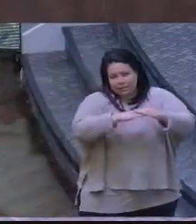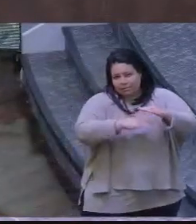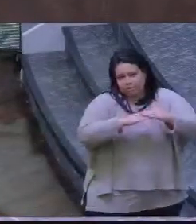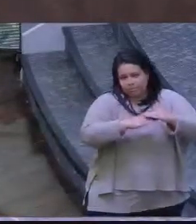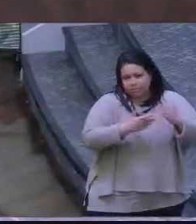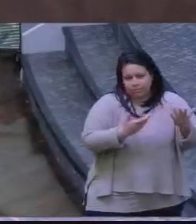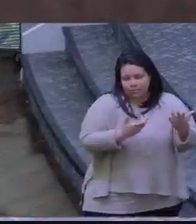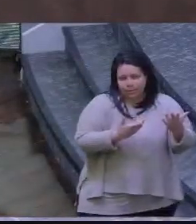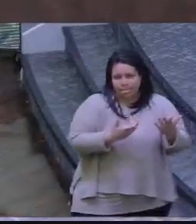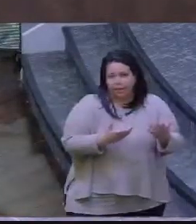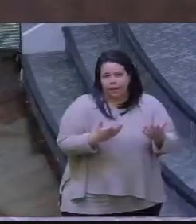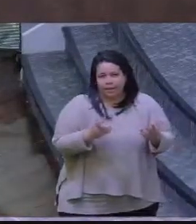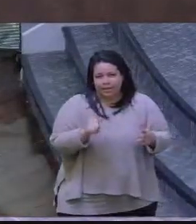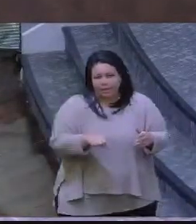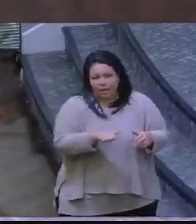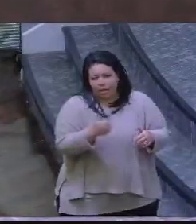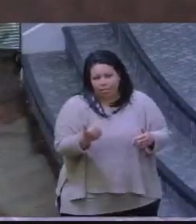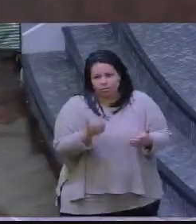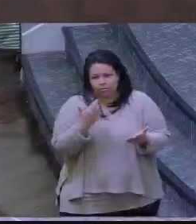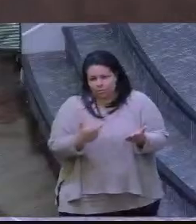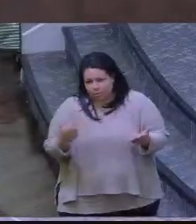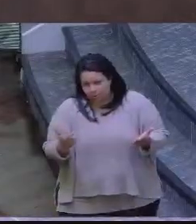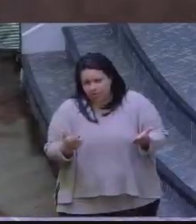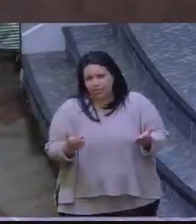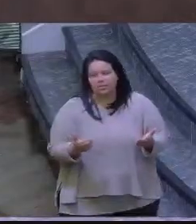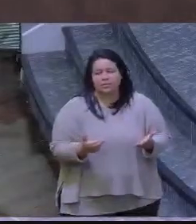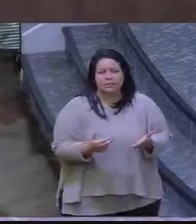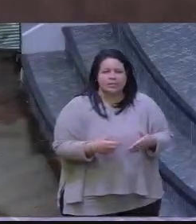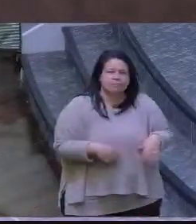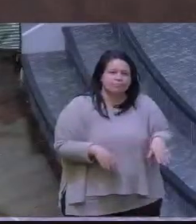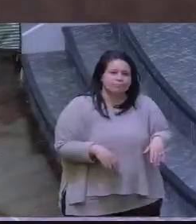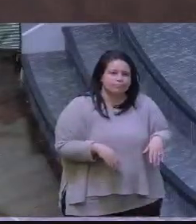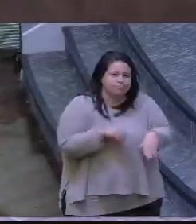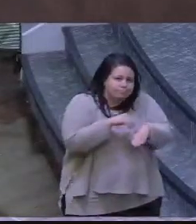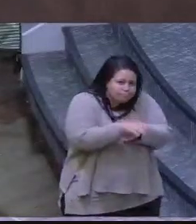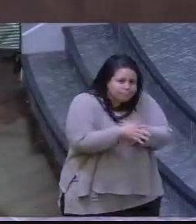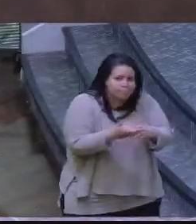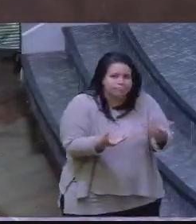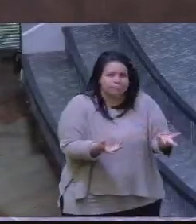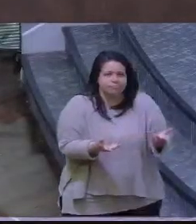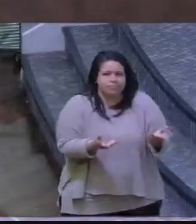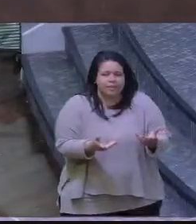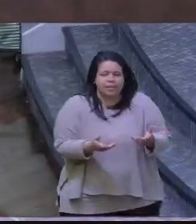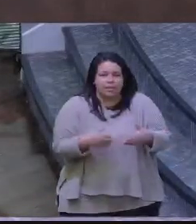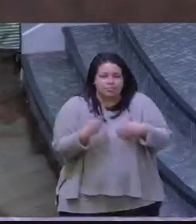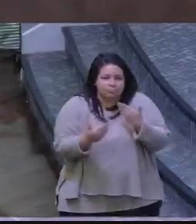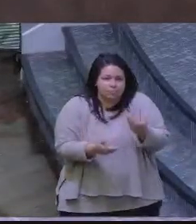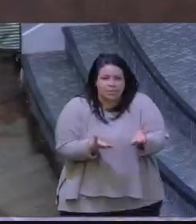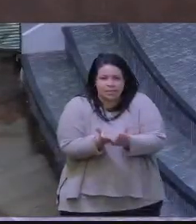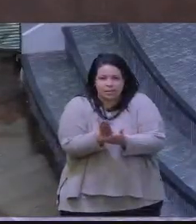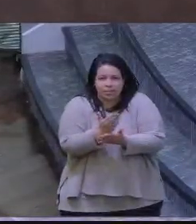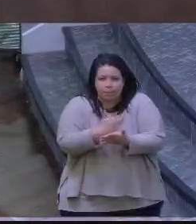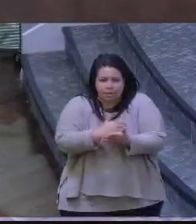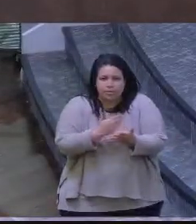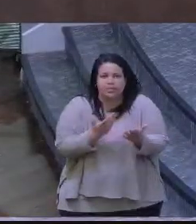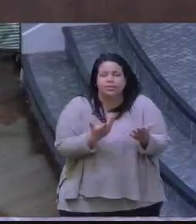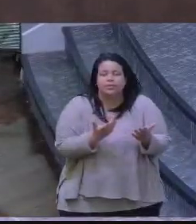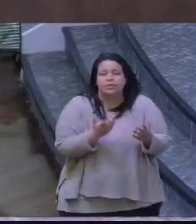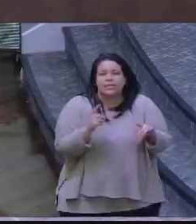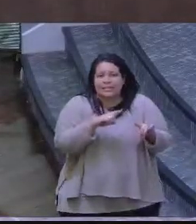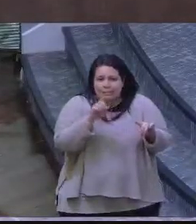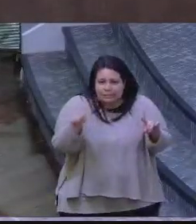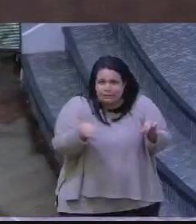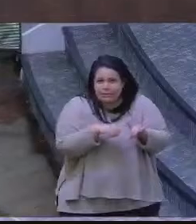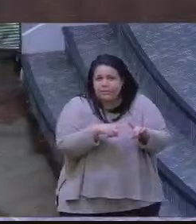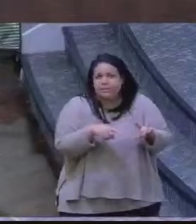I would really like to see us, particularly as we move into the budget season, because I think at that time as well,